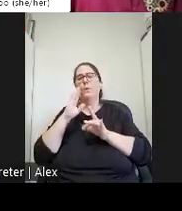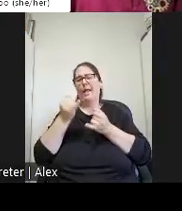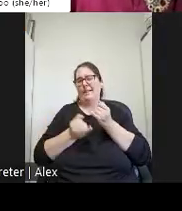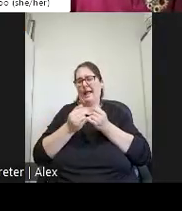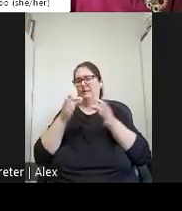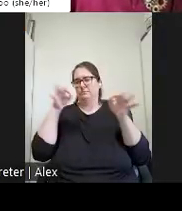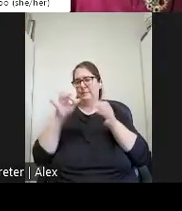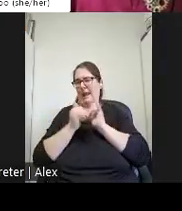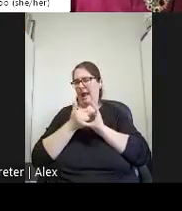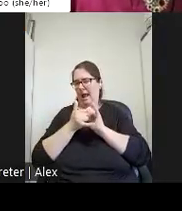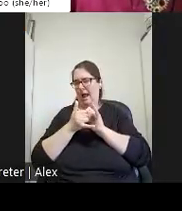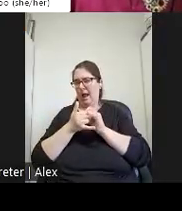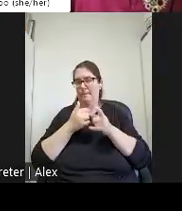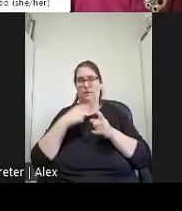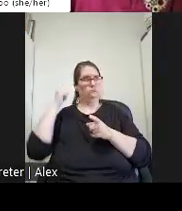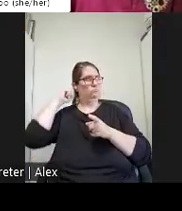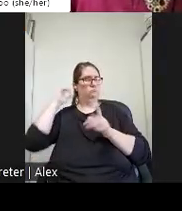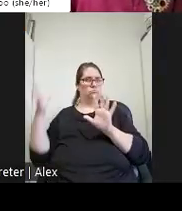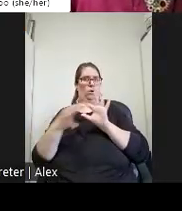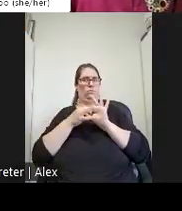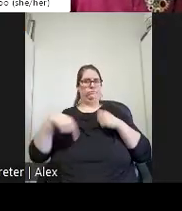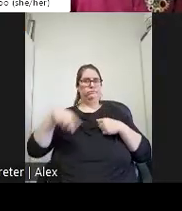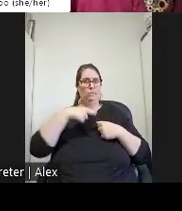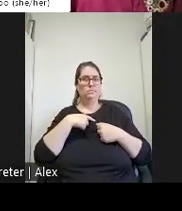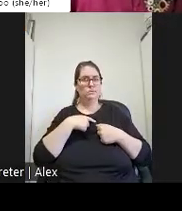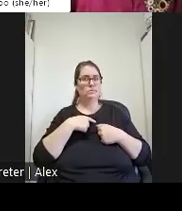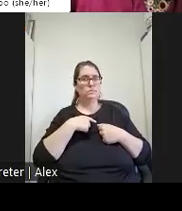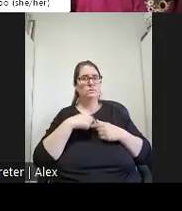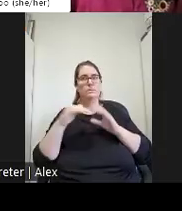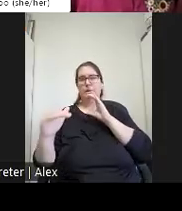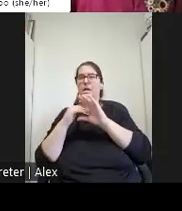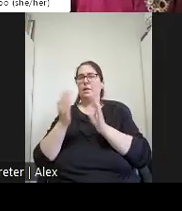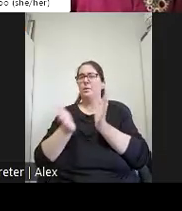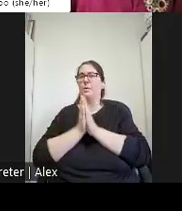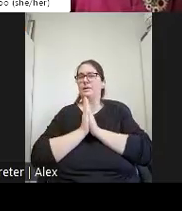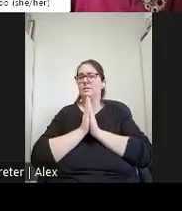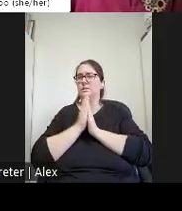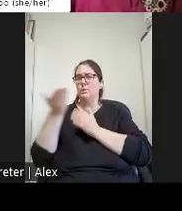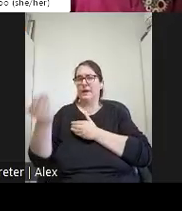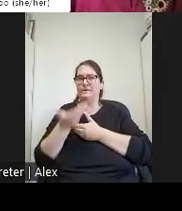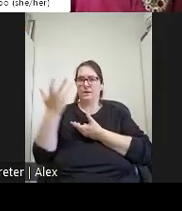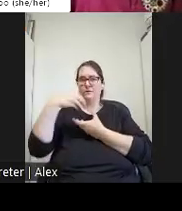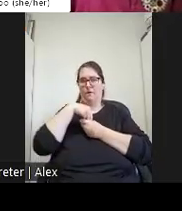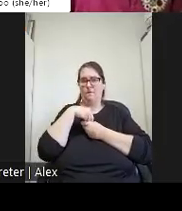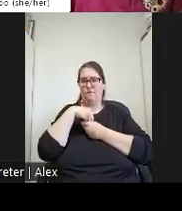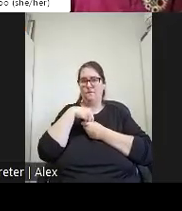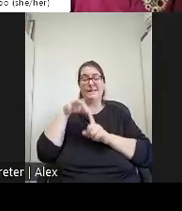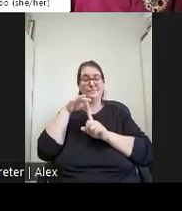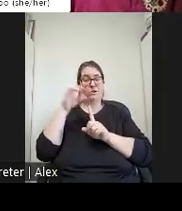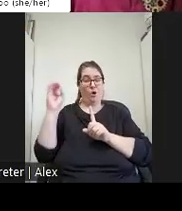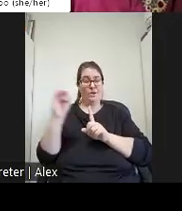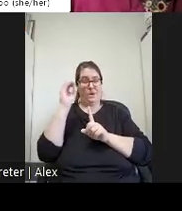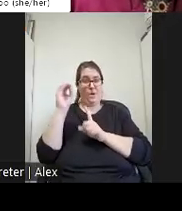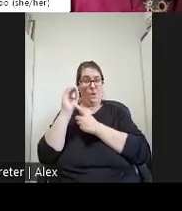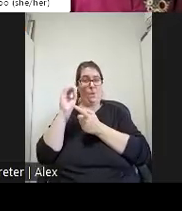but please feel free to connect with us and send us a request, and we will be happy to work with you, especially if you're in Ontario. We